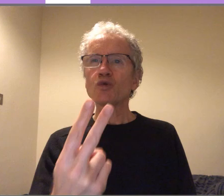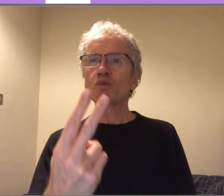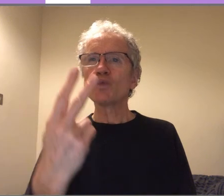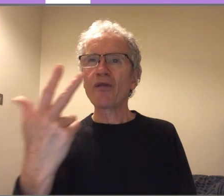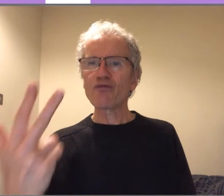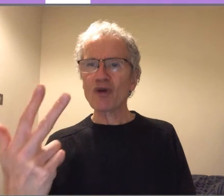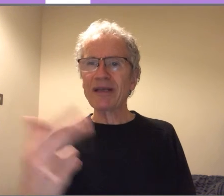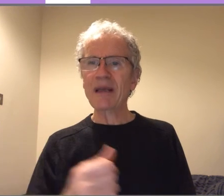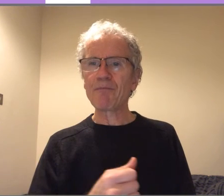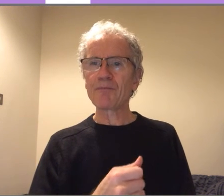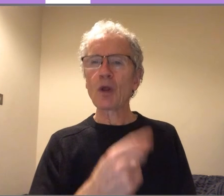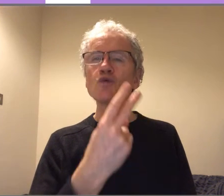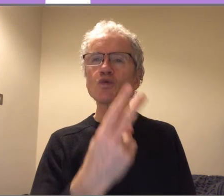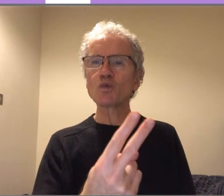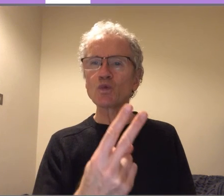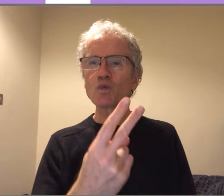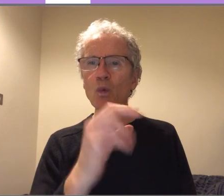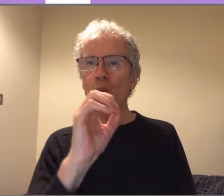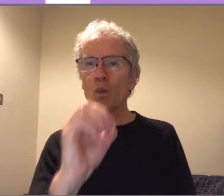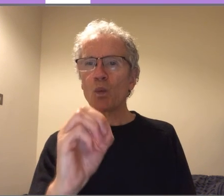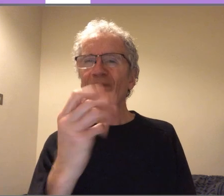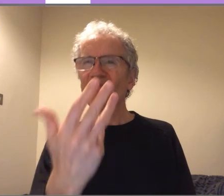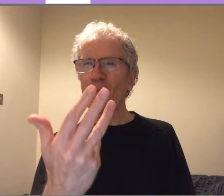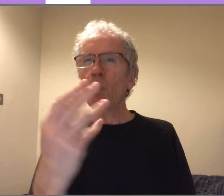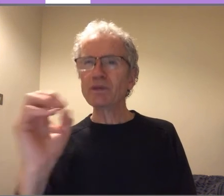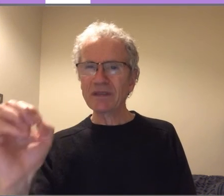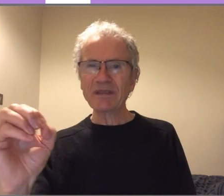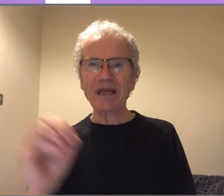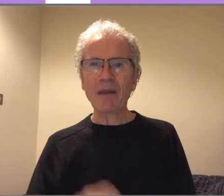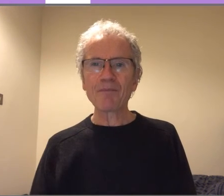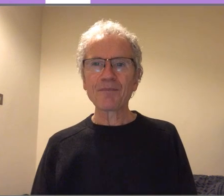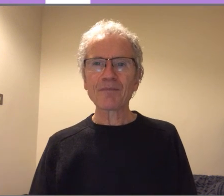Visit www.gatesed.gov.uk.